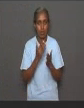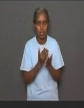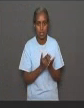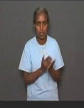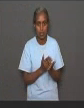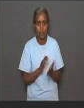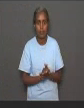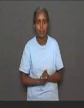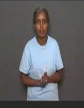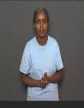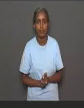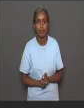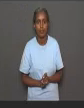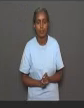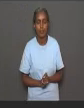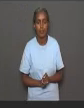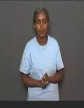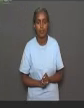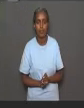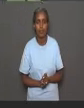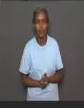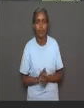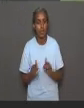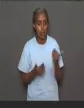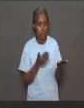Let's get back to our lesson.